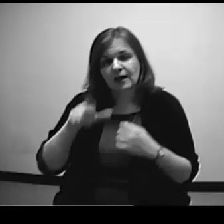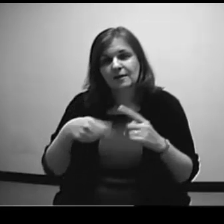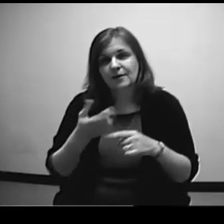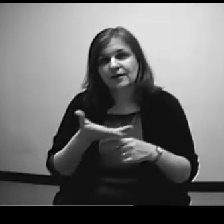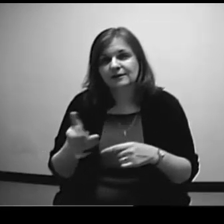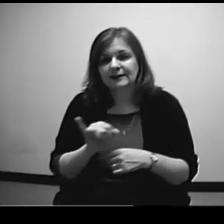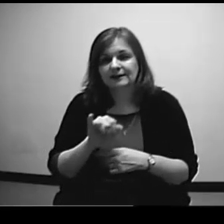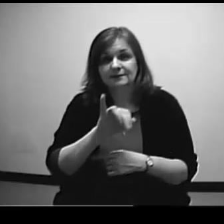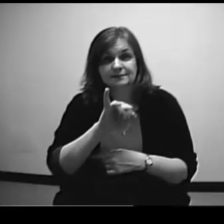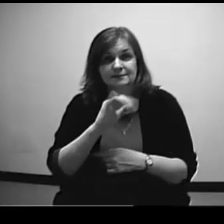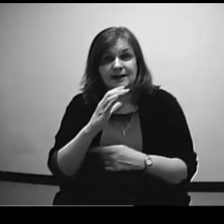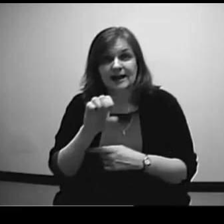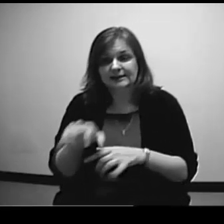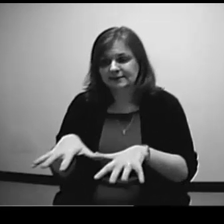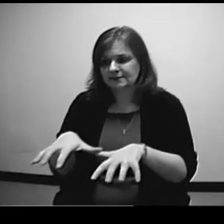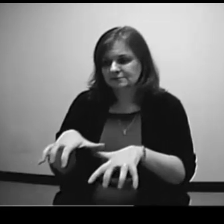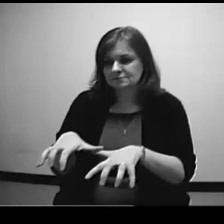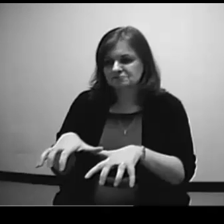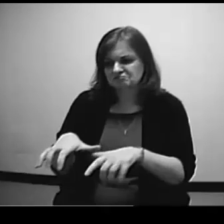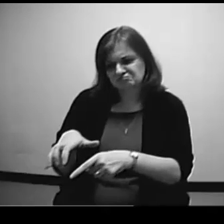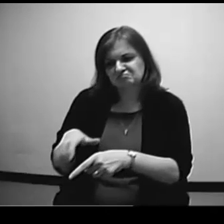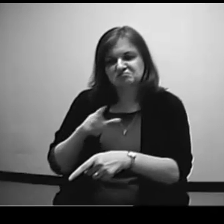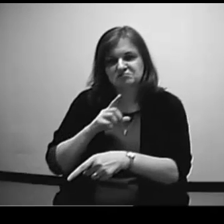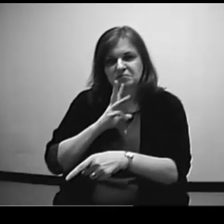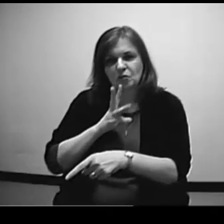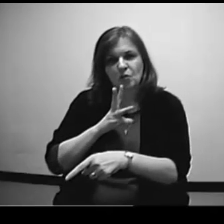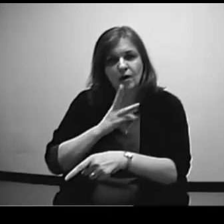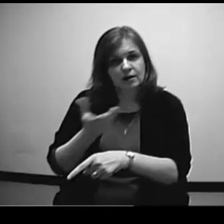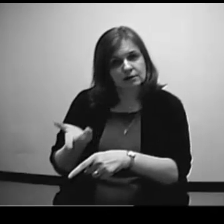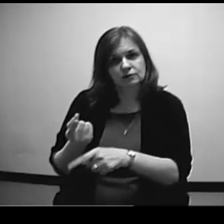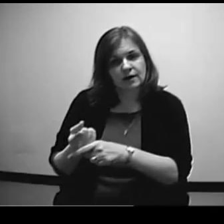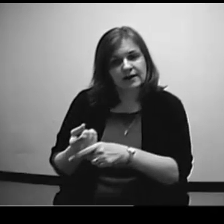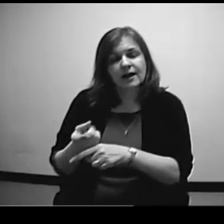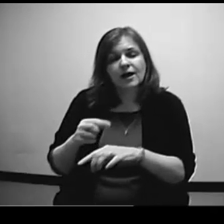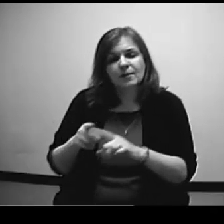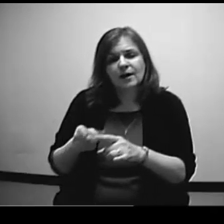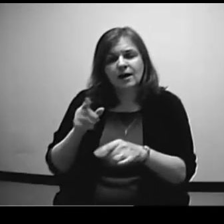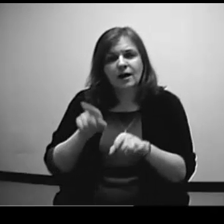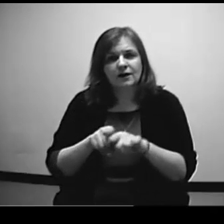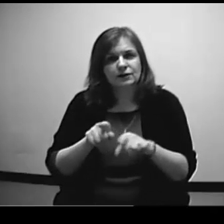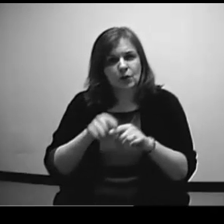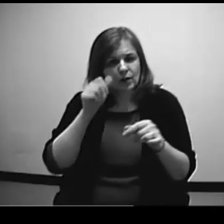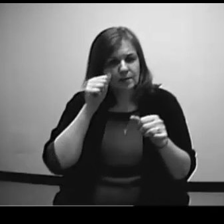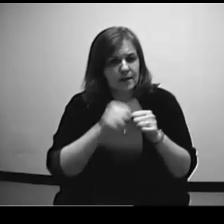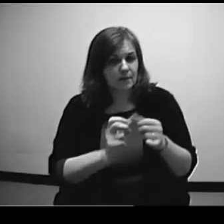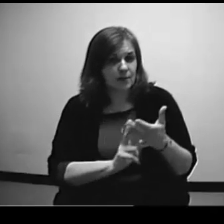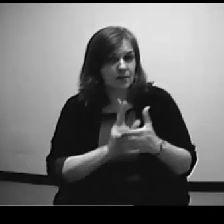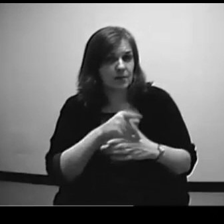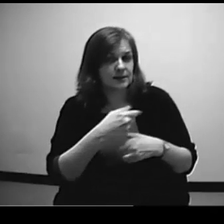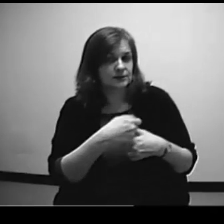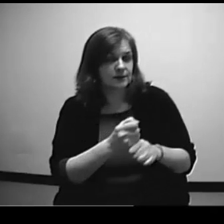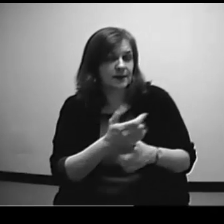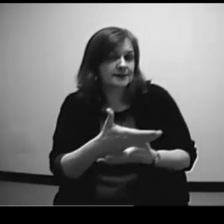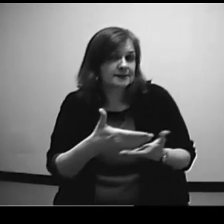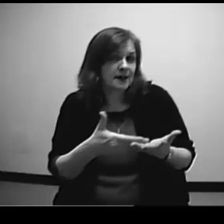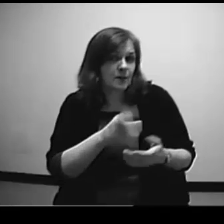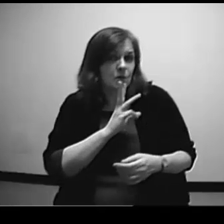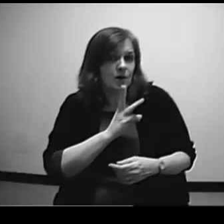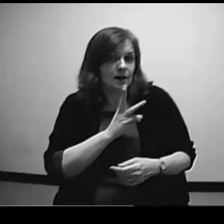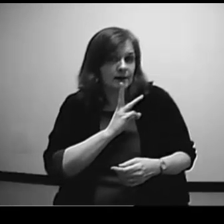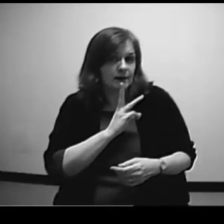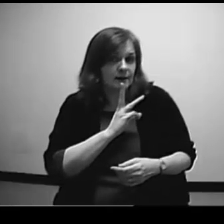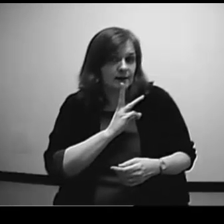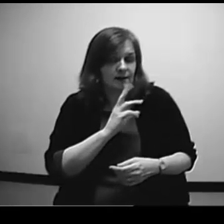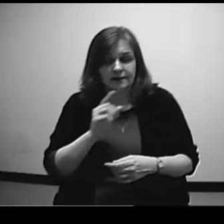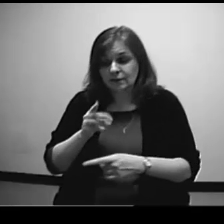can think about things like ice. Sure, it's water, but we'll also look at the fact that plants